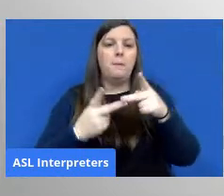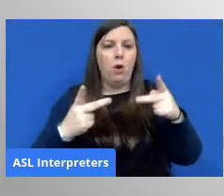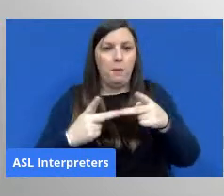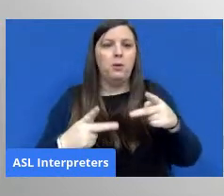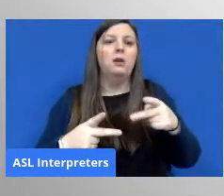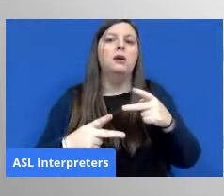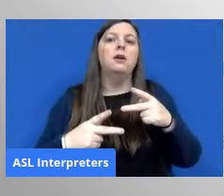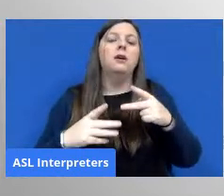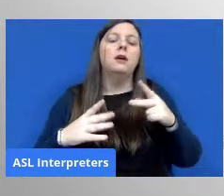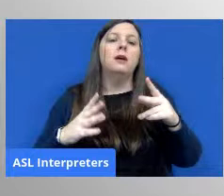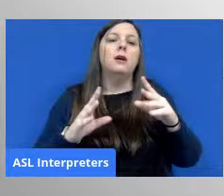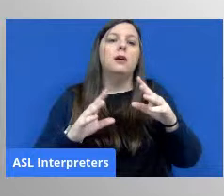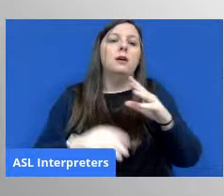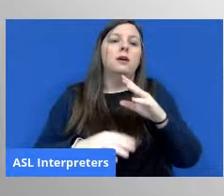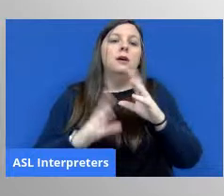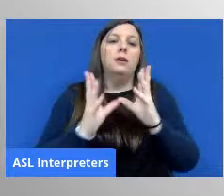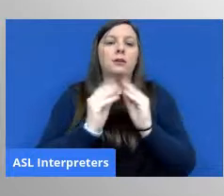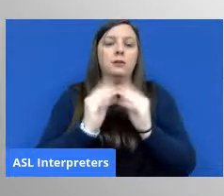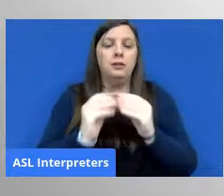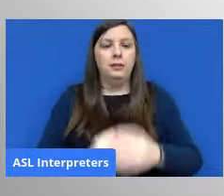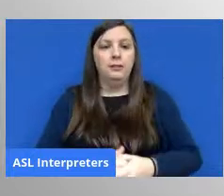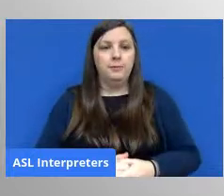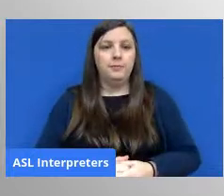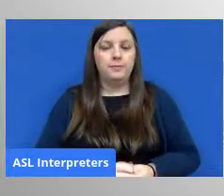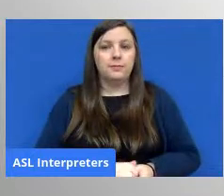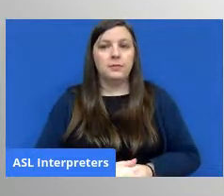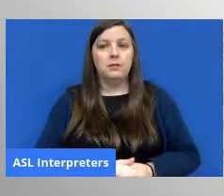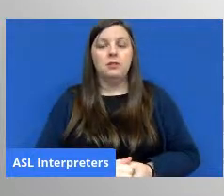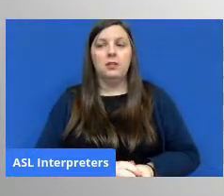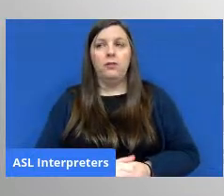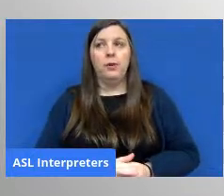Okay, thank you, Dr. Thomas, Ms. Davis, and Dr. Yeager.